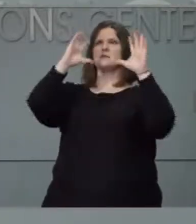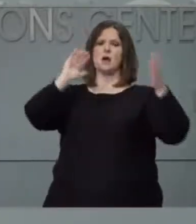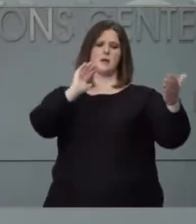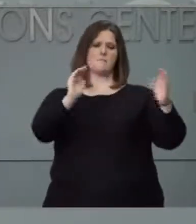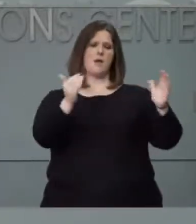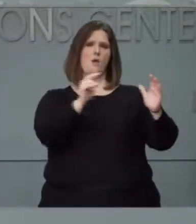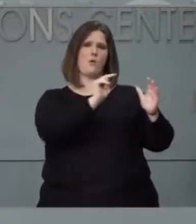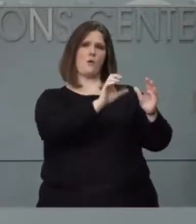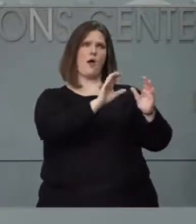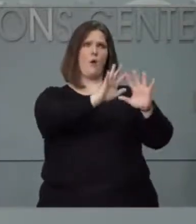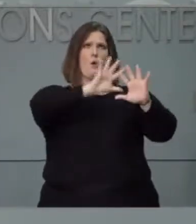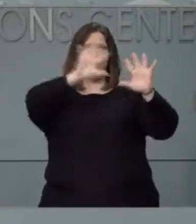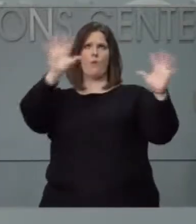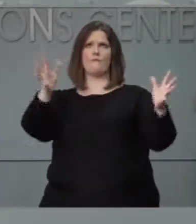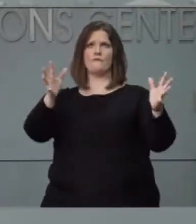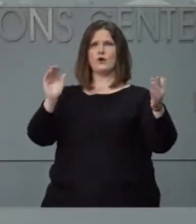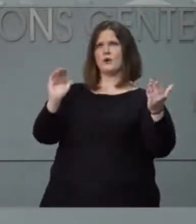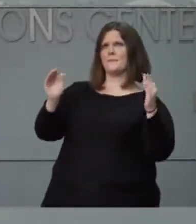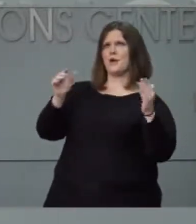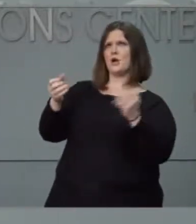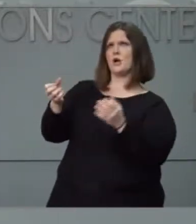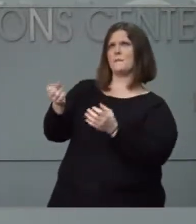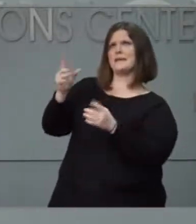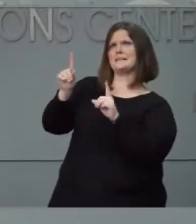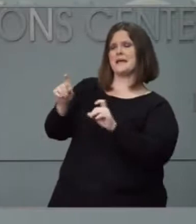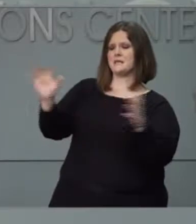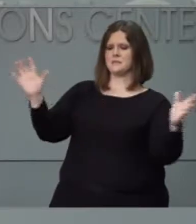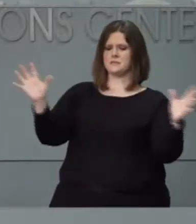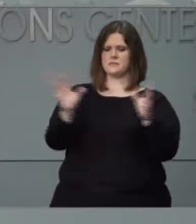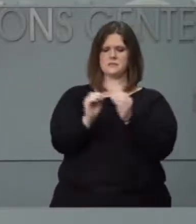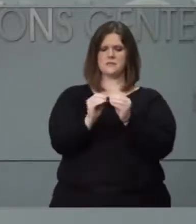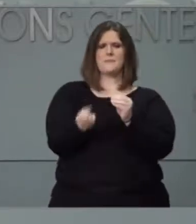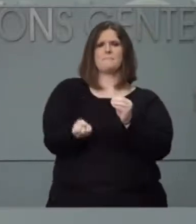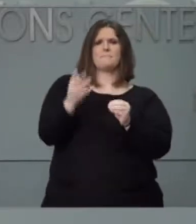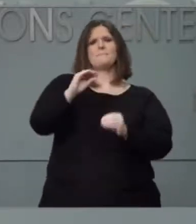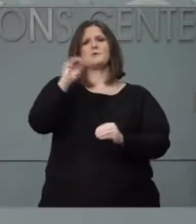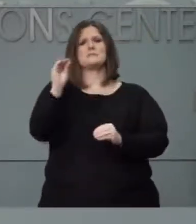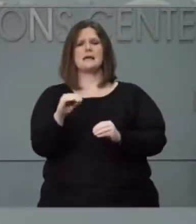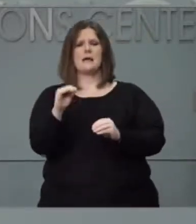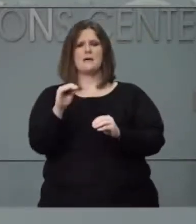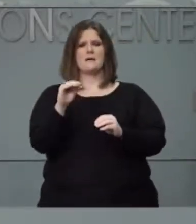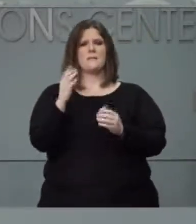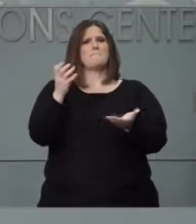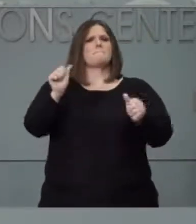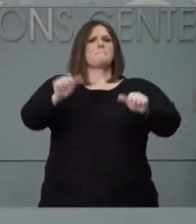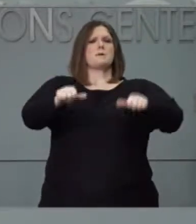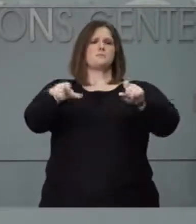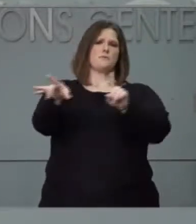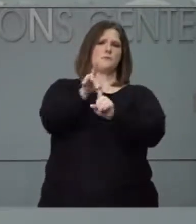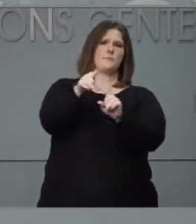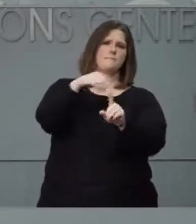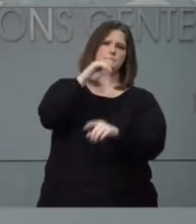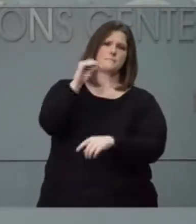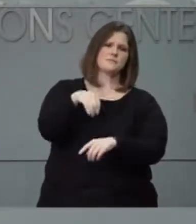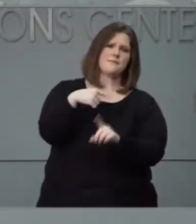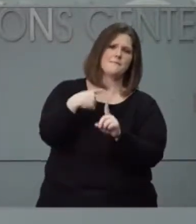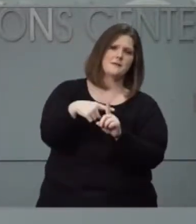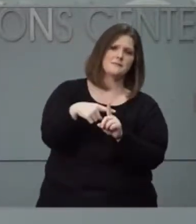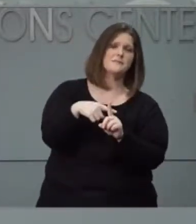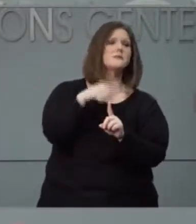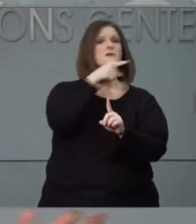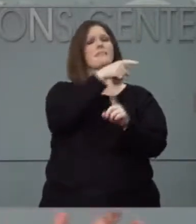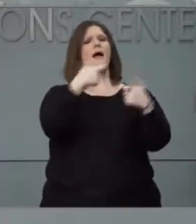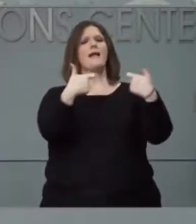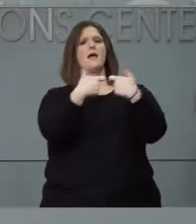metric to us. The way it is calculated is based on those labs that are able to report to us electronically. So